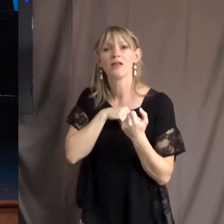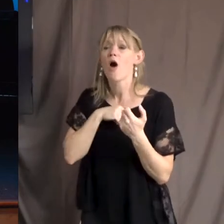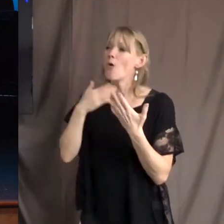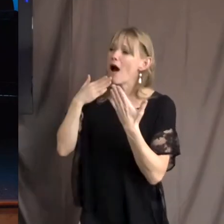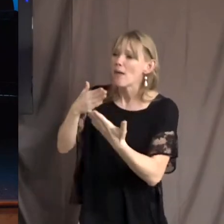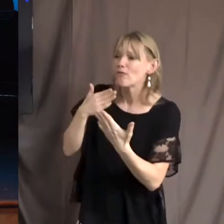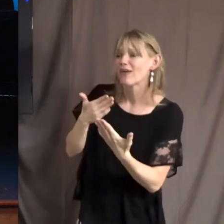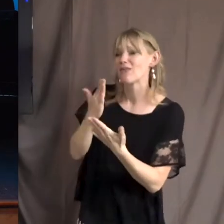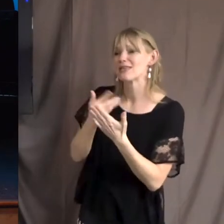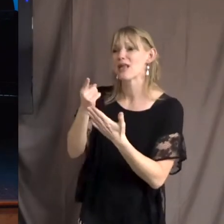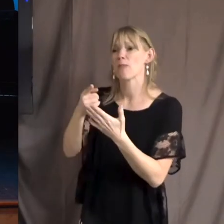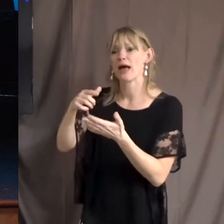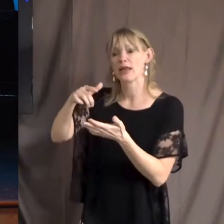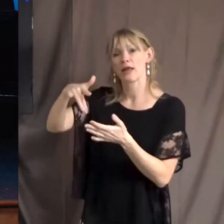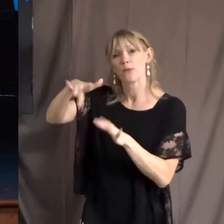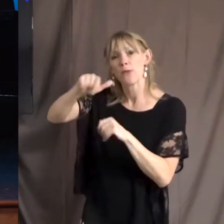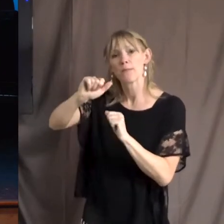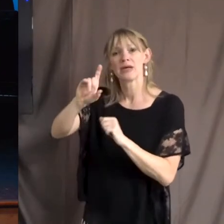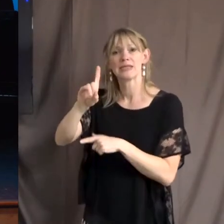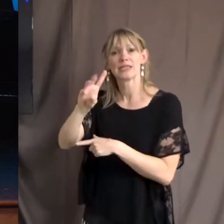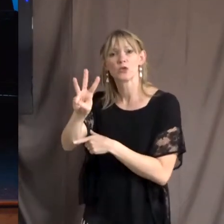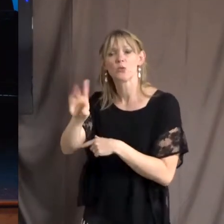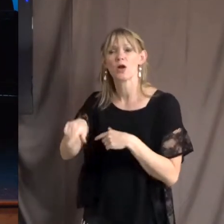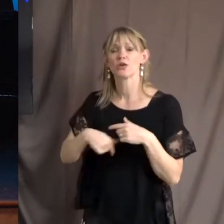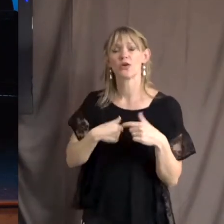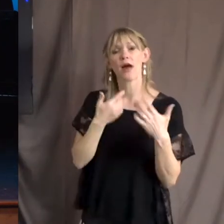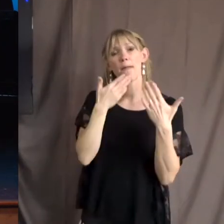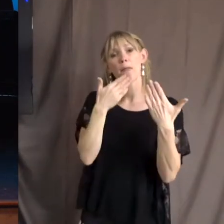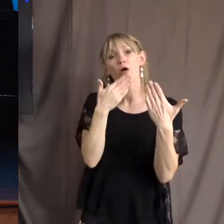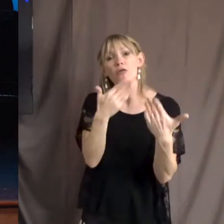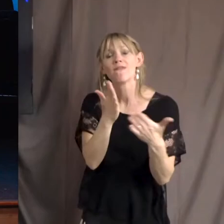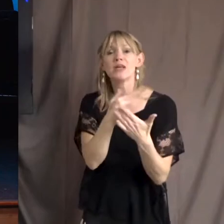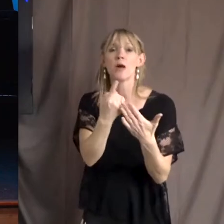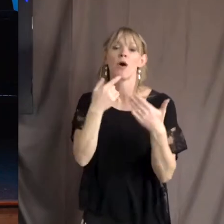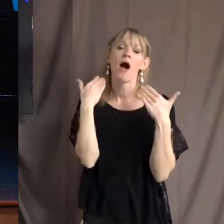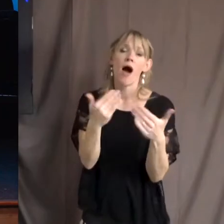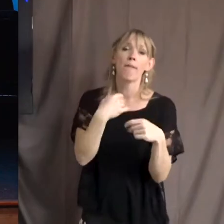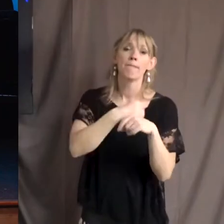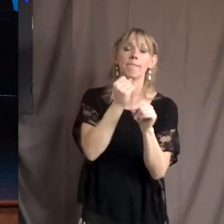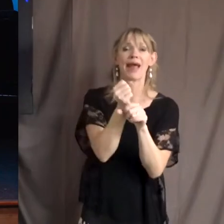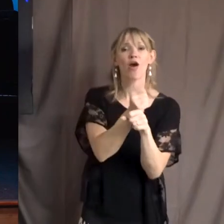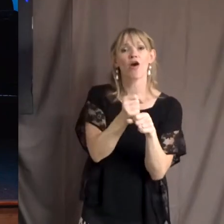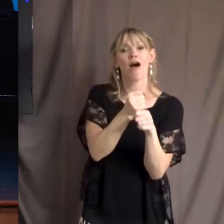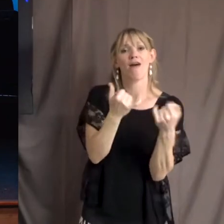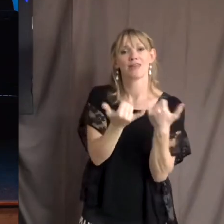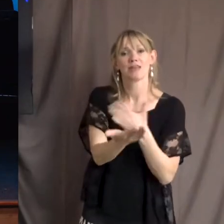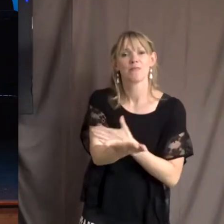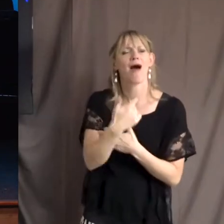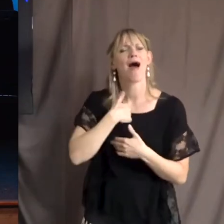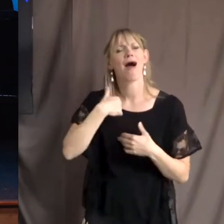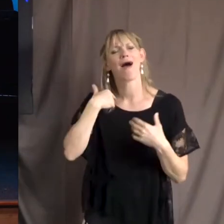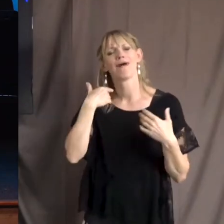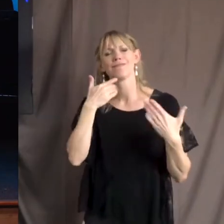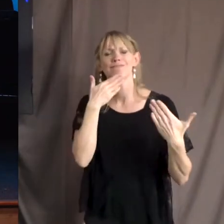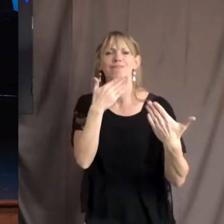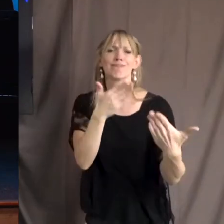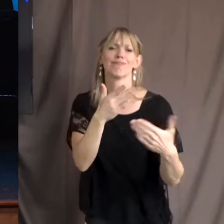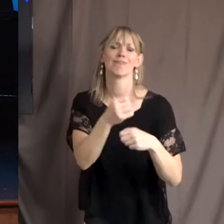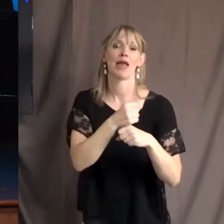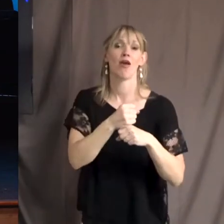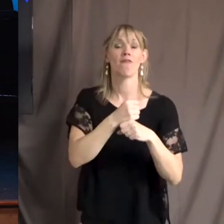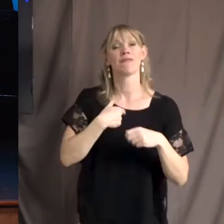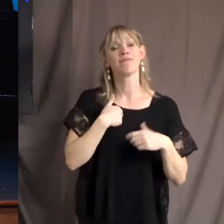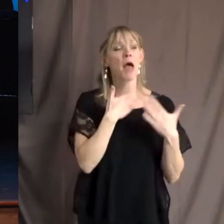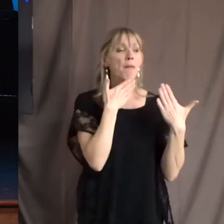unloaded the dishwasher. Thank you. I'm so grateful that someone made coffee this morning. Isn't that lovely? I'm so grateful for the coffee. I'm